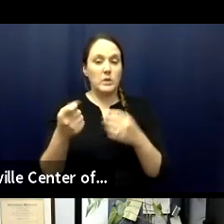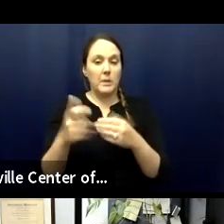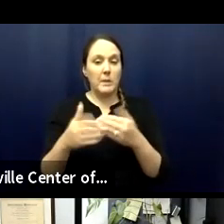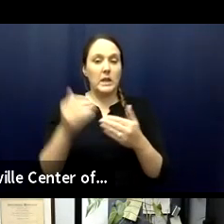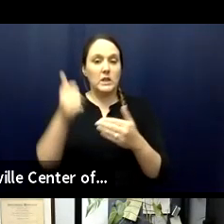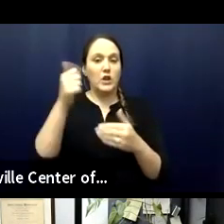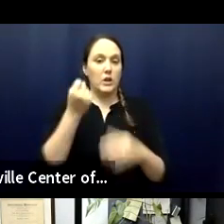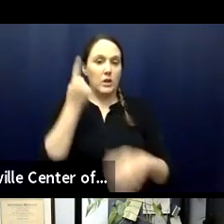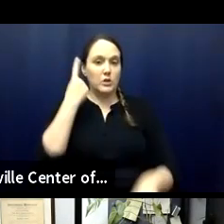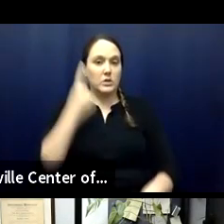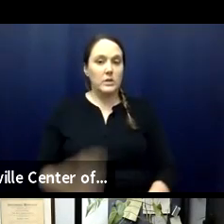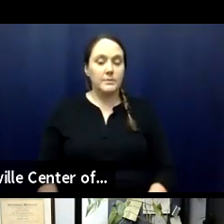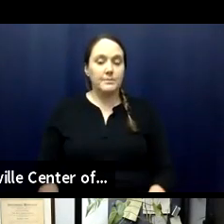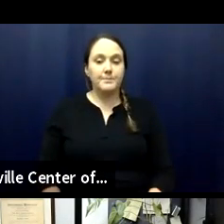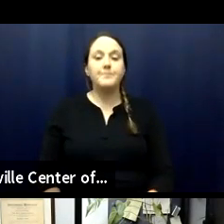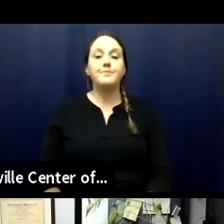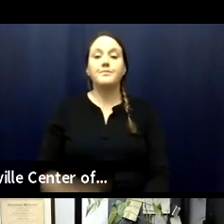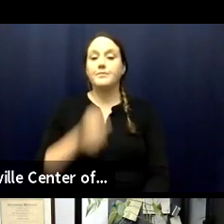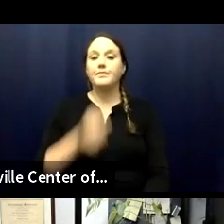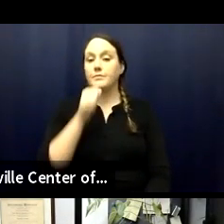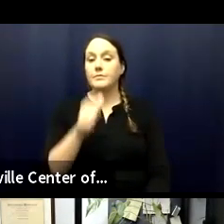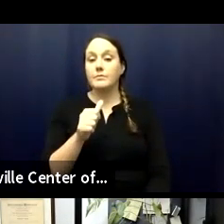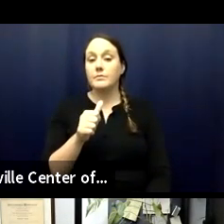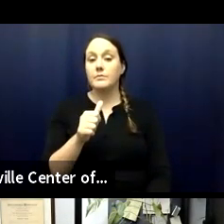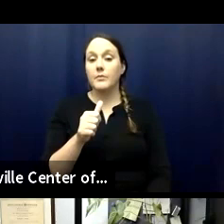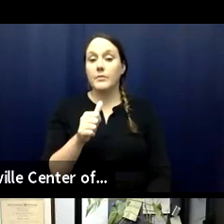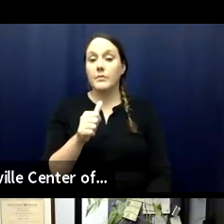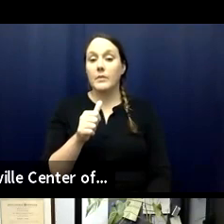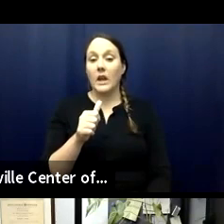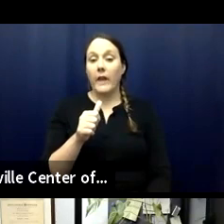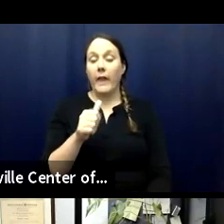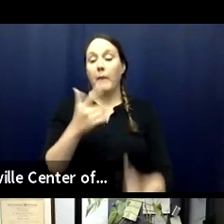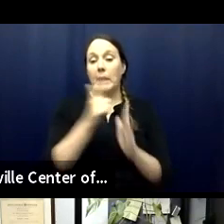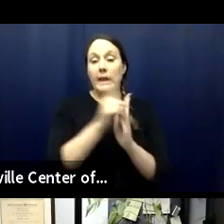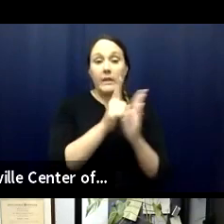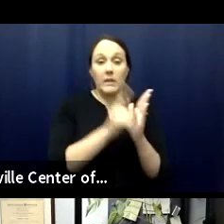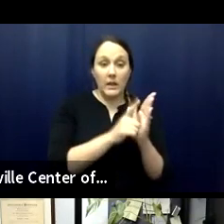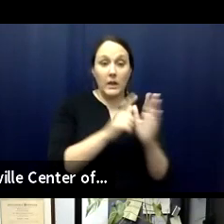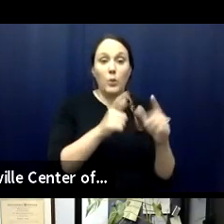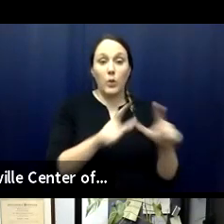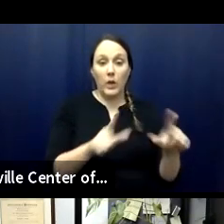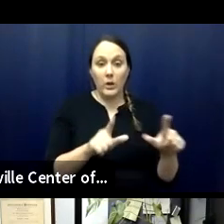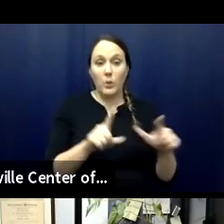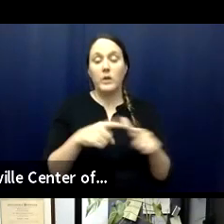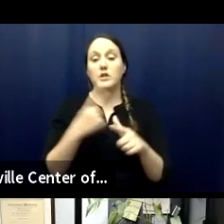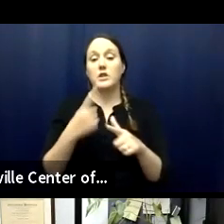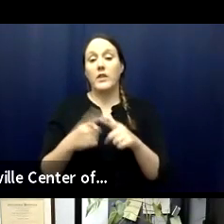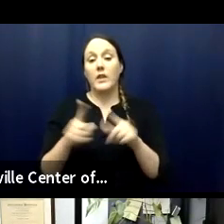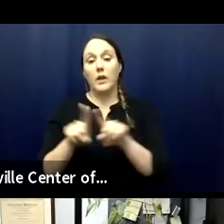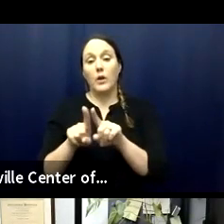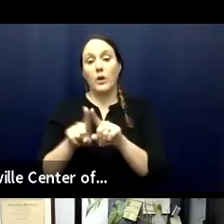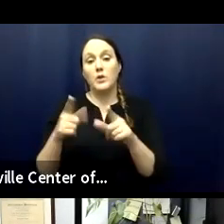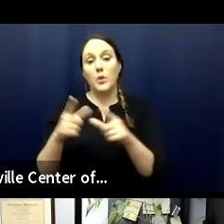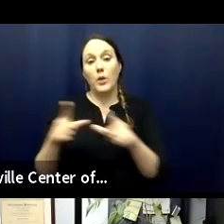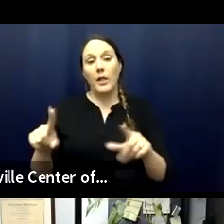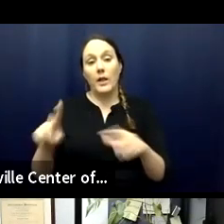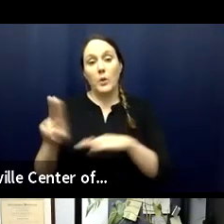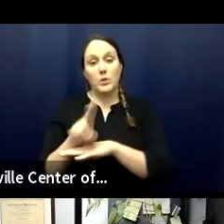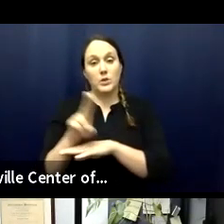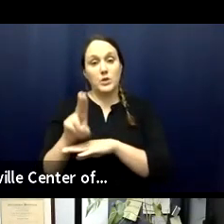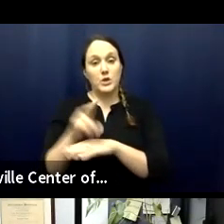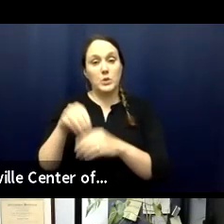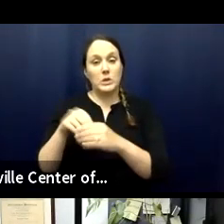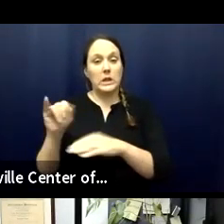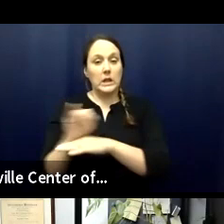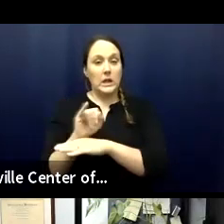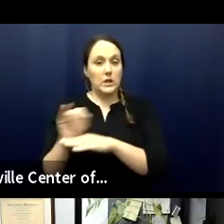understand. And not, you know, so there's the legal language, but then there's the language that's used in the